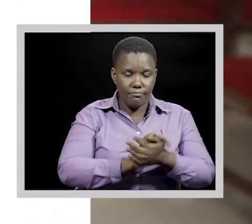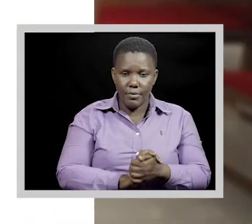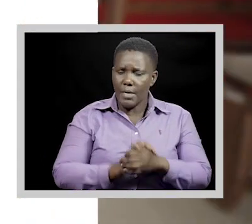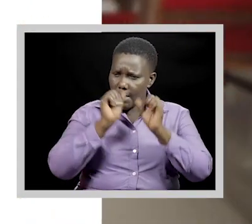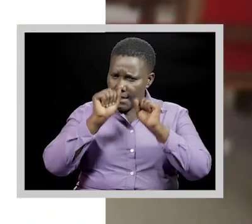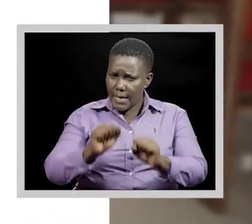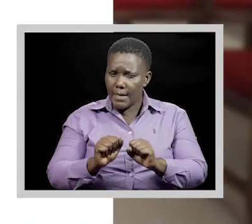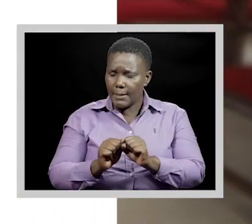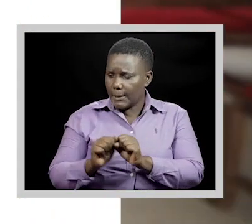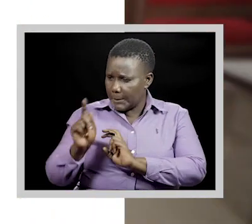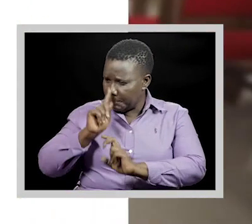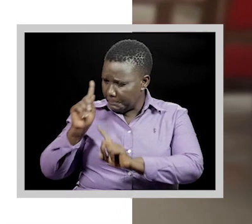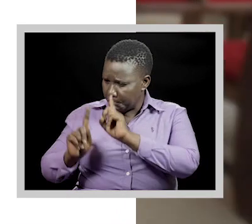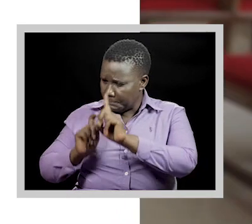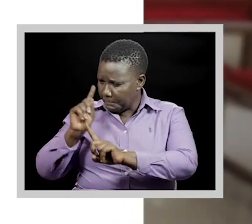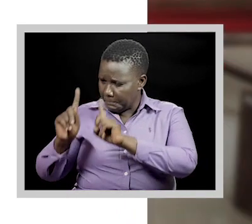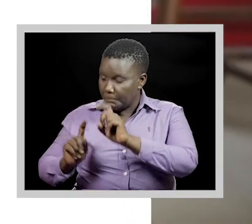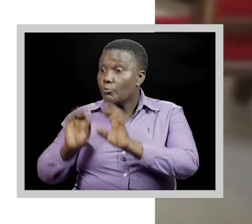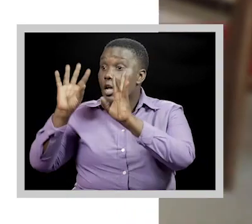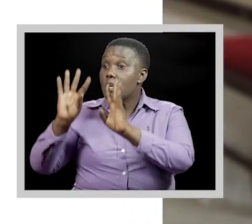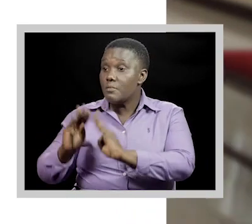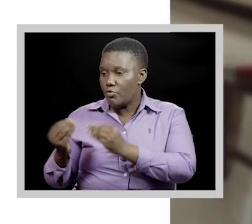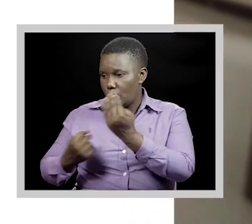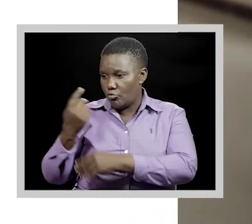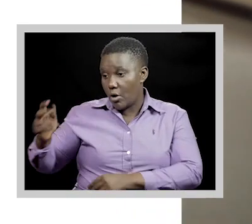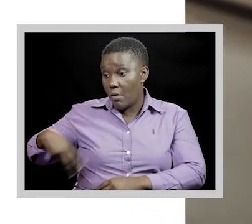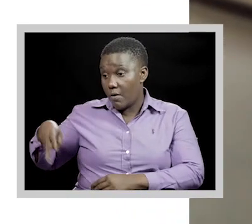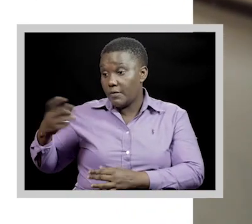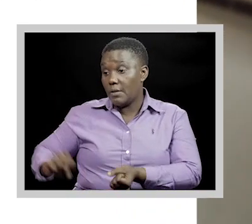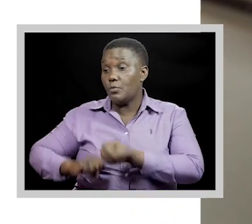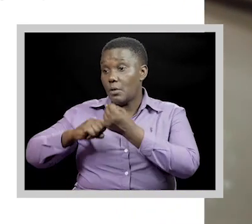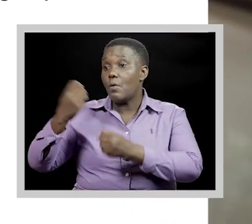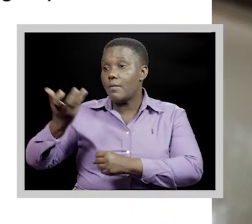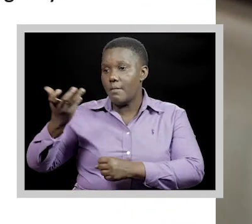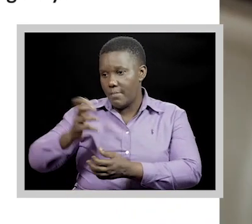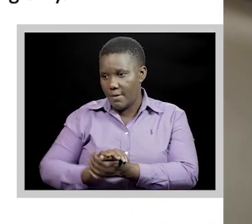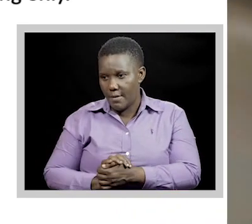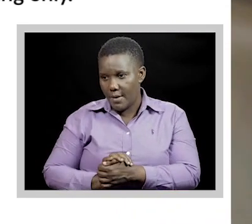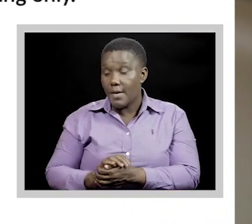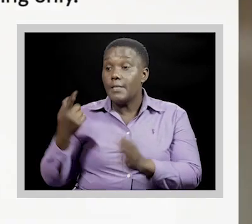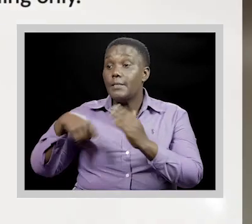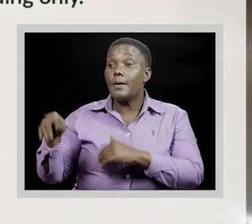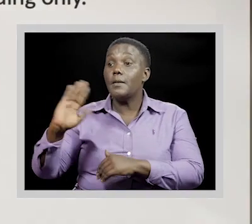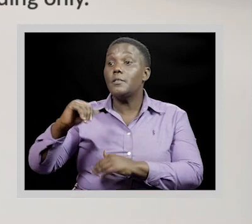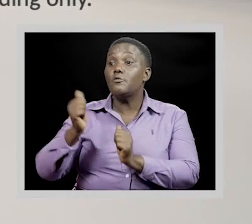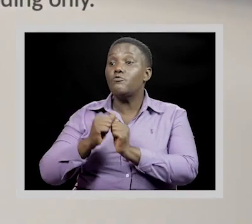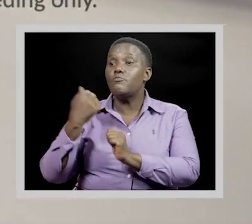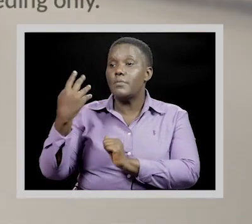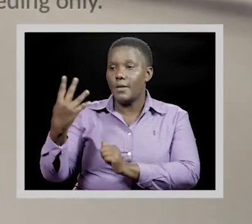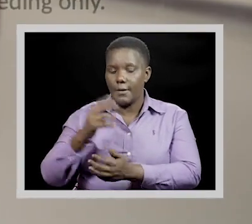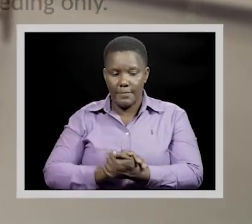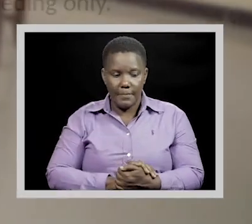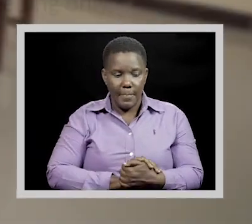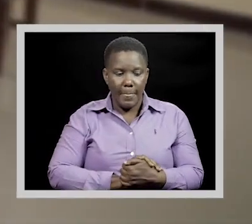sentence, obtain a social inquiry report from the social welfare officer within 14